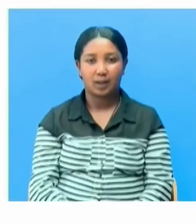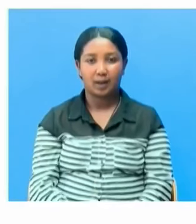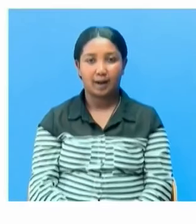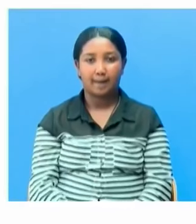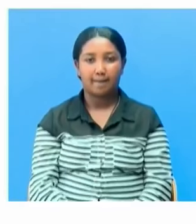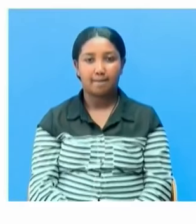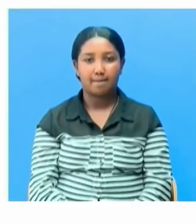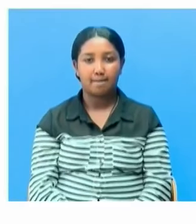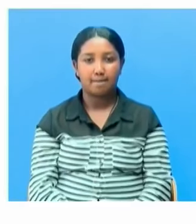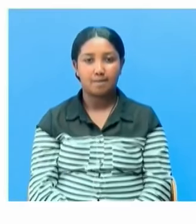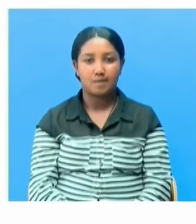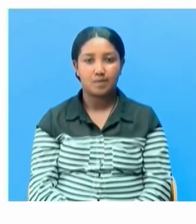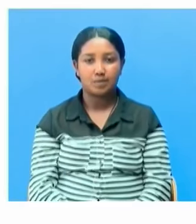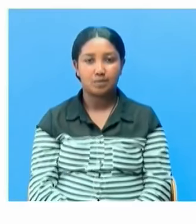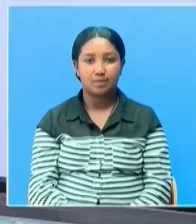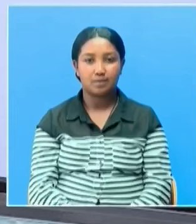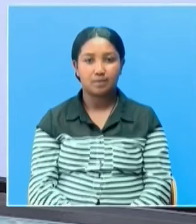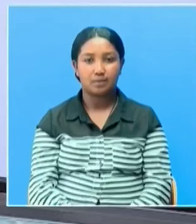Helen.